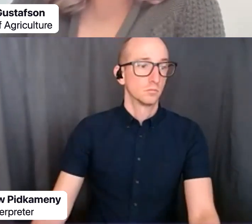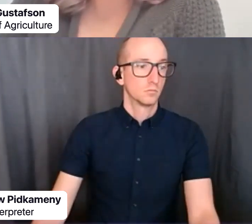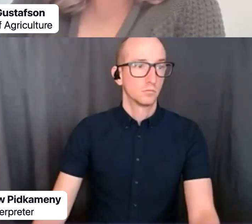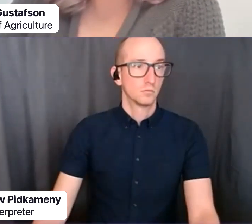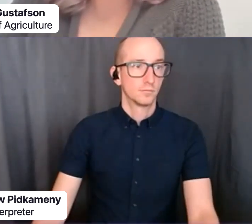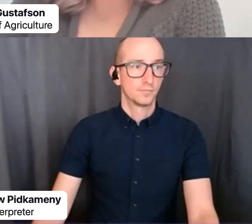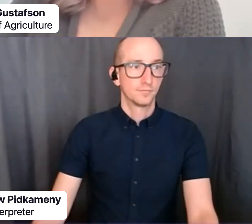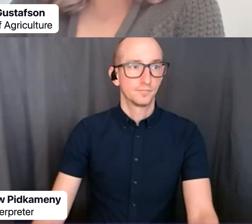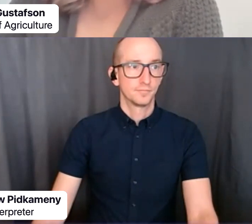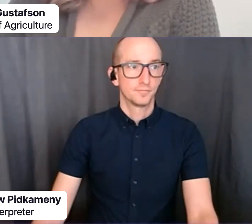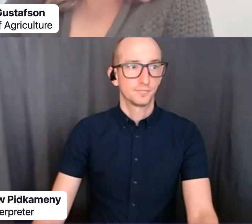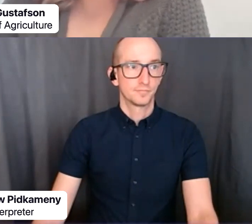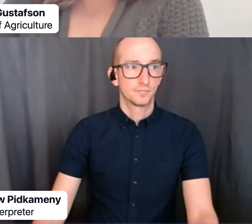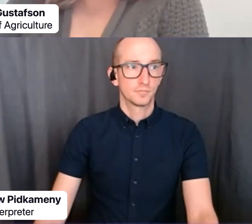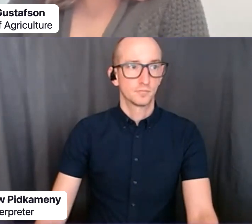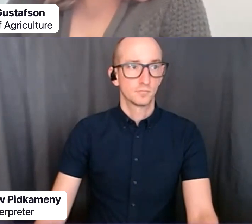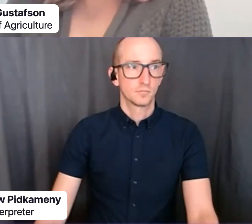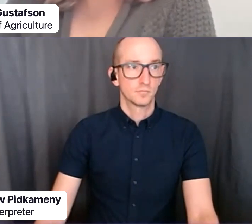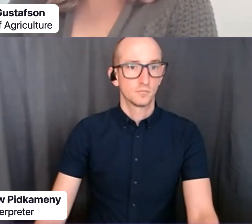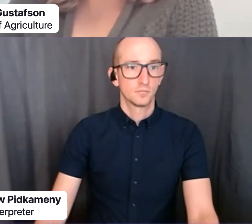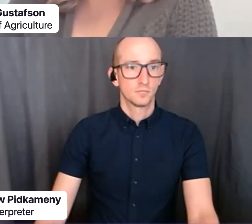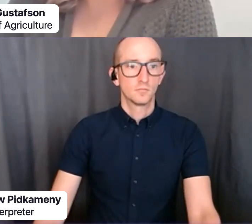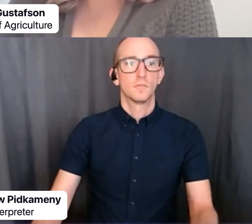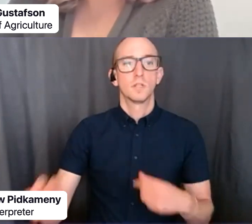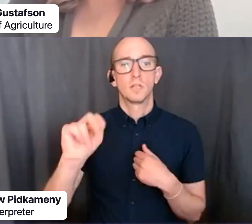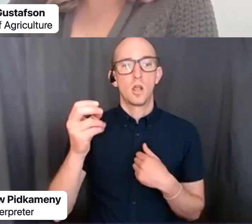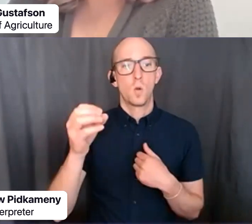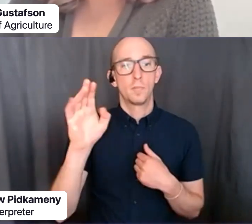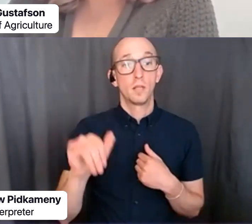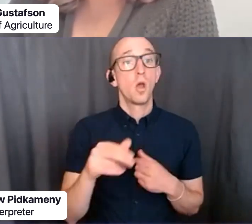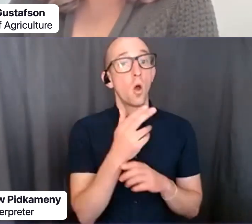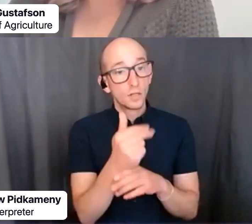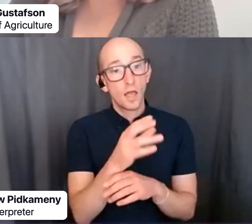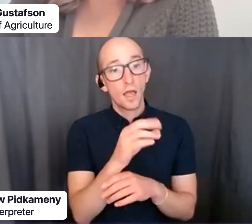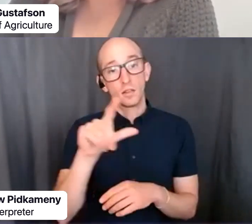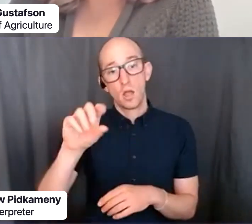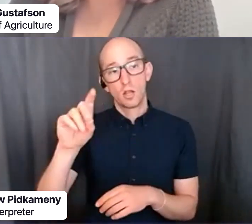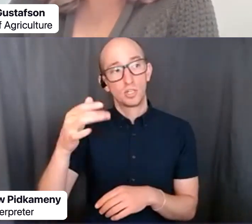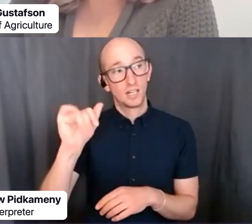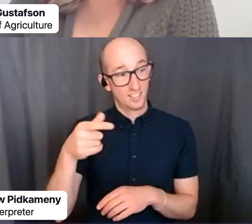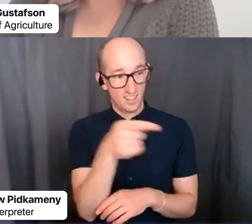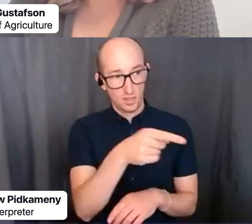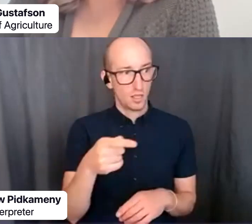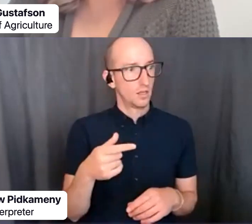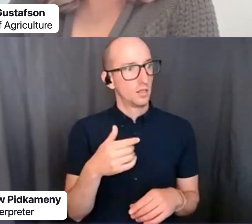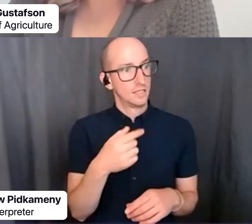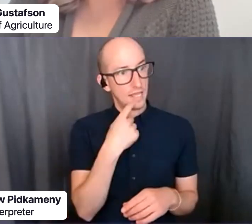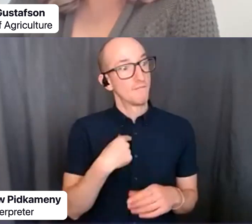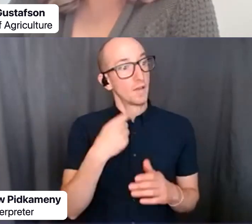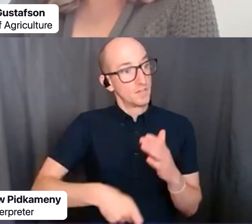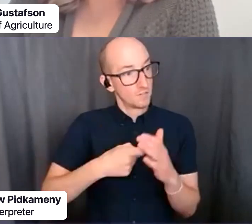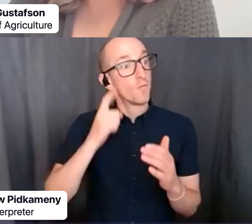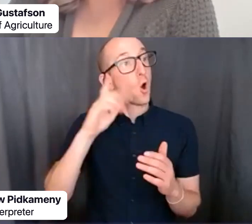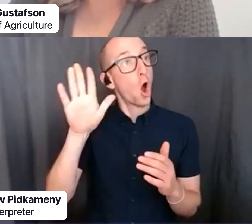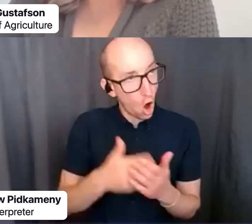So sorry. Hotels and lodging facilities say they have a fee for all animals, including service animals, for cleaning and maintenance. Should